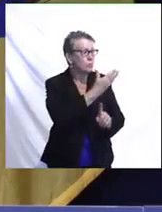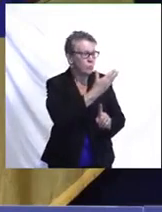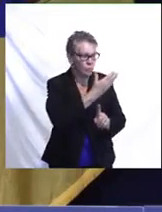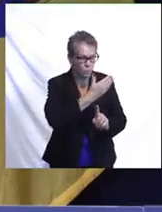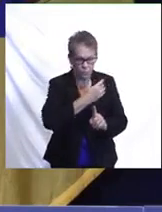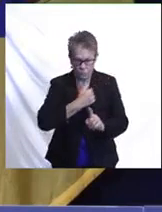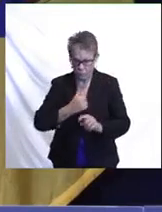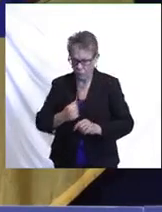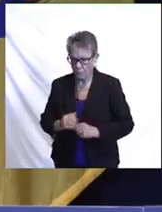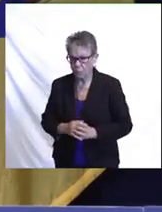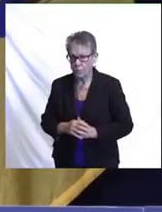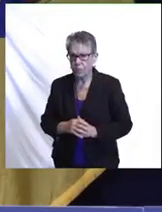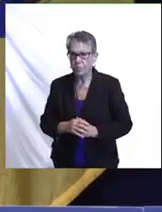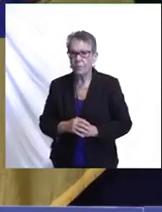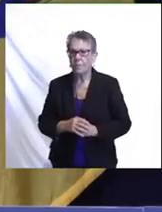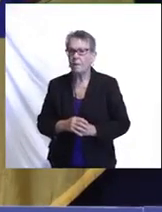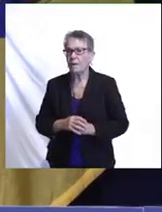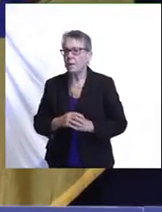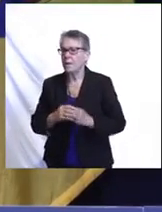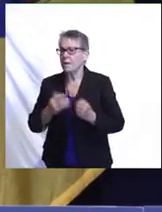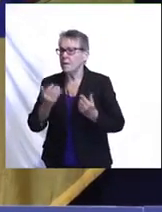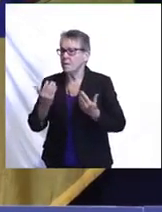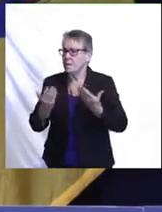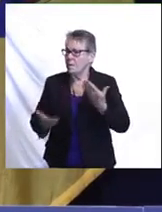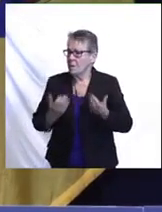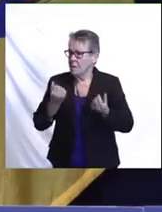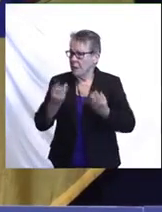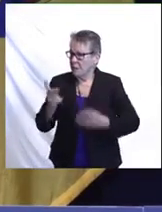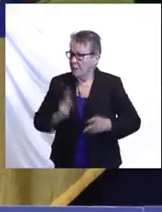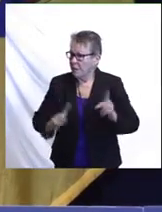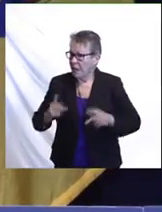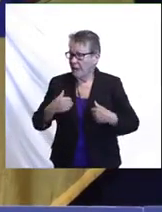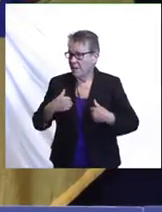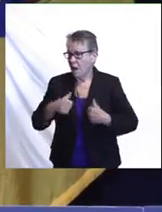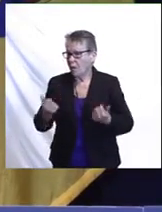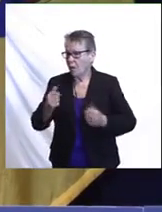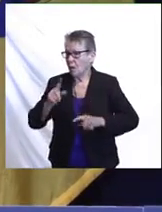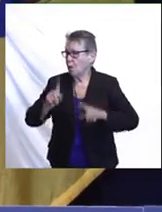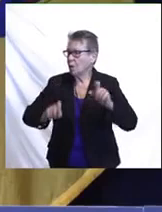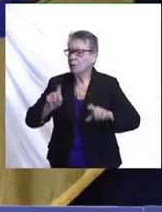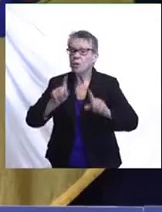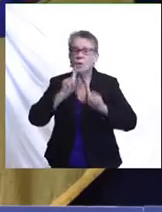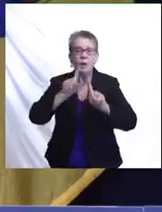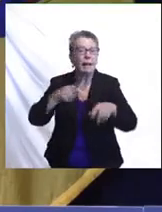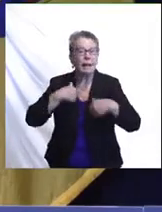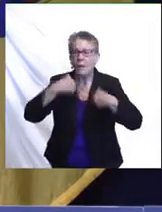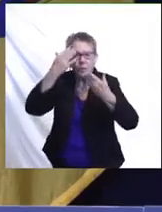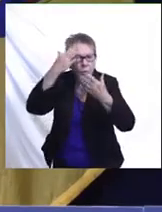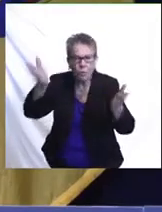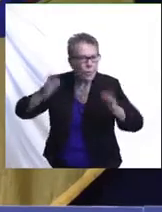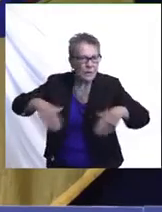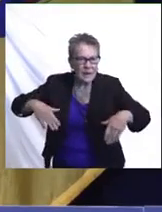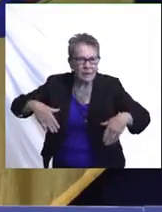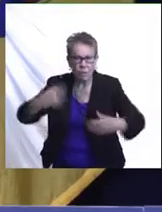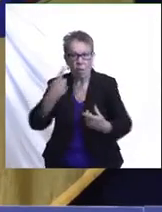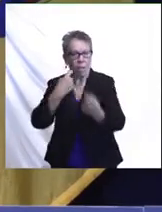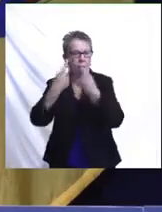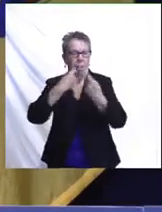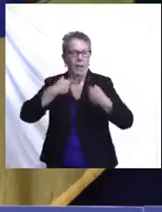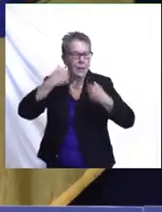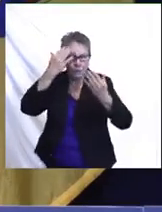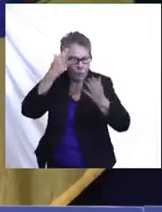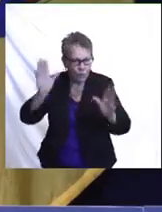there are probably a lot of questions and not a lot of answers yet, right? So this is going to evolve over the next number of weeks. Thank you